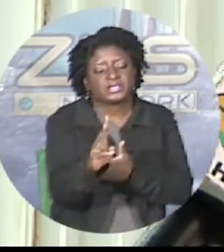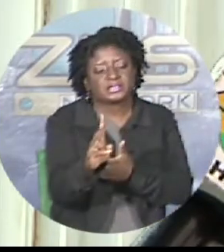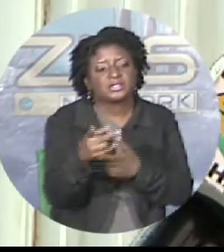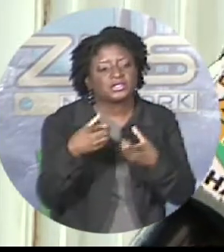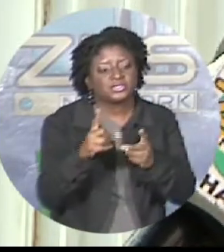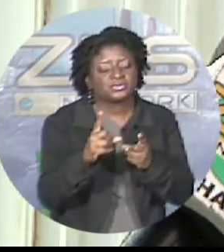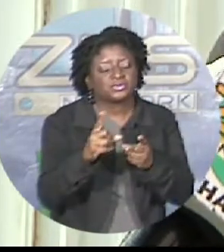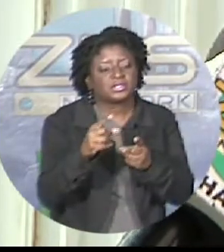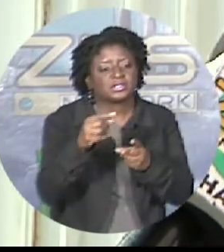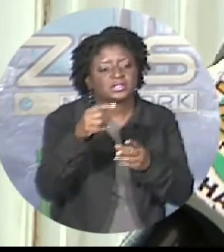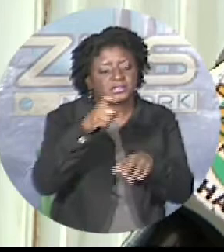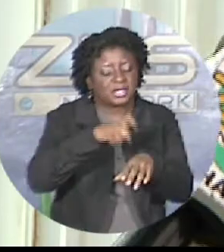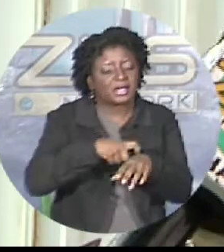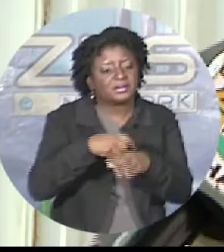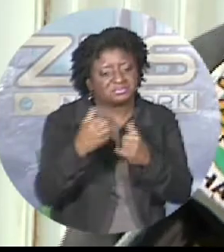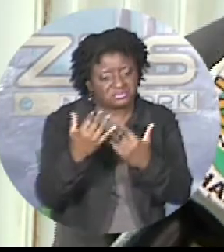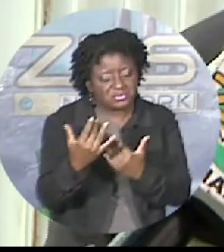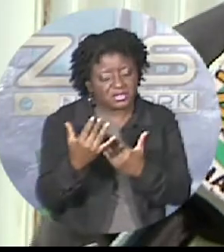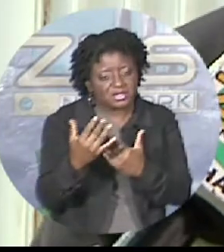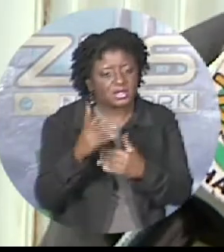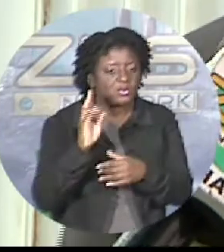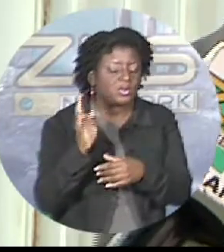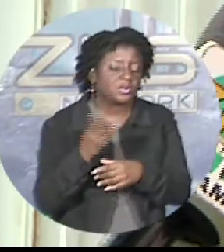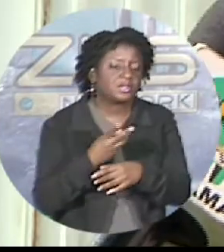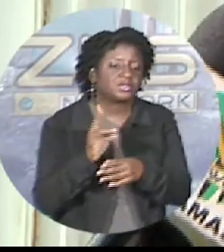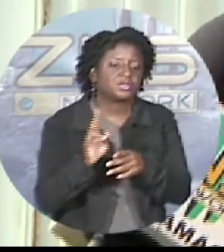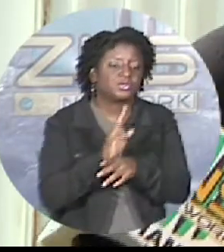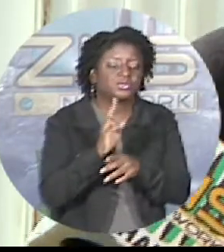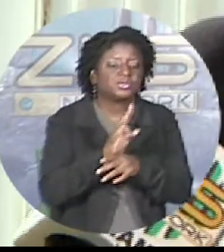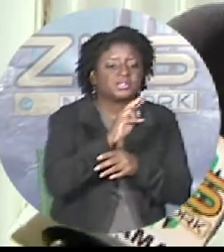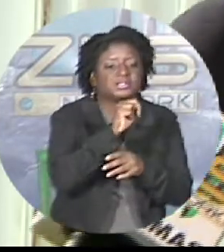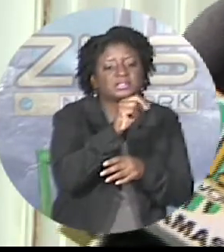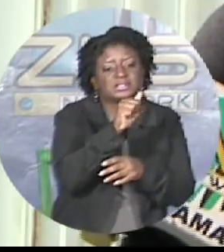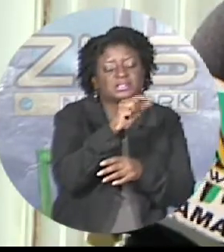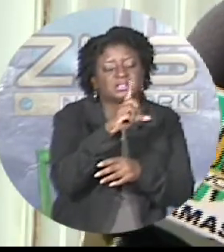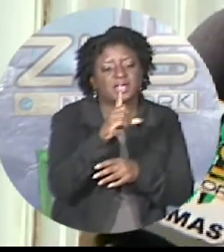they'll be using NOD's EOC and also where I am now here